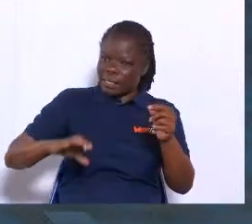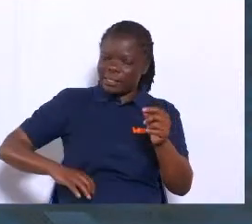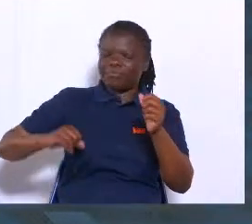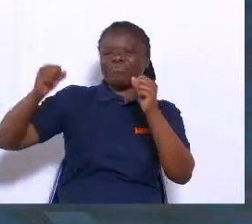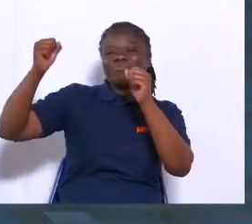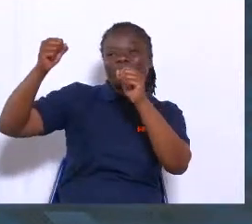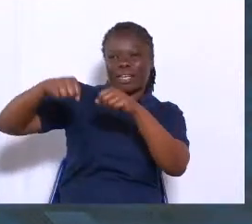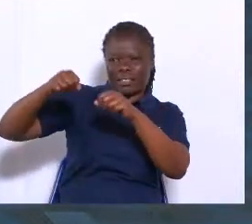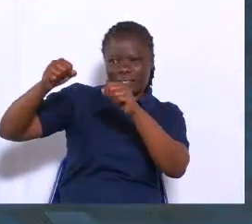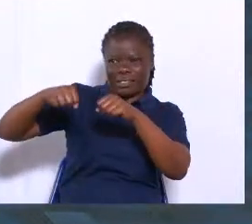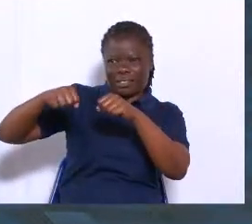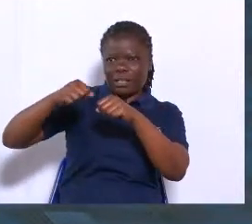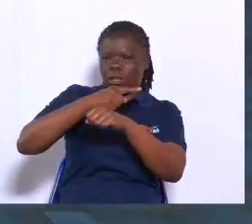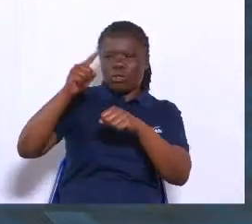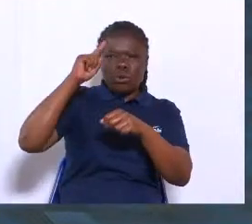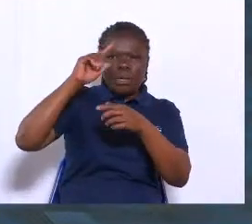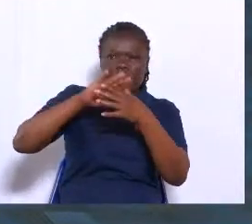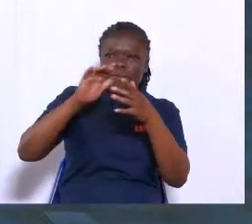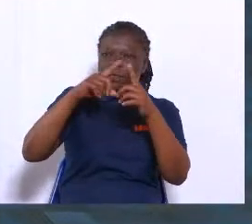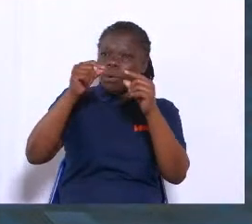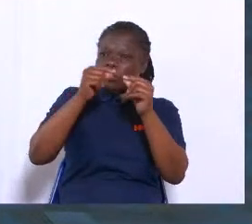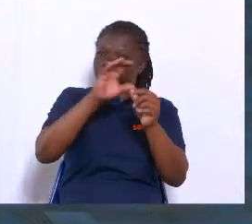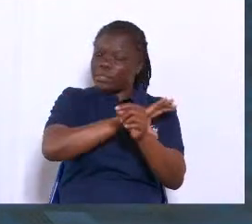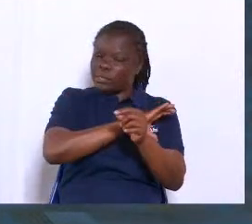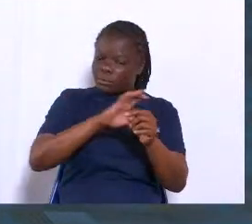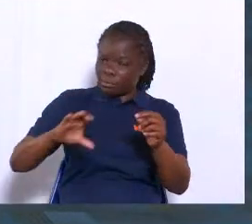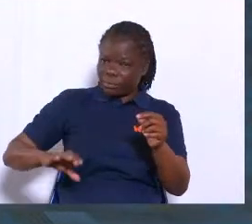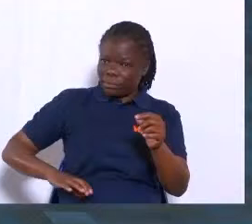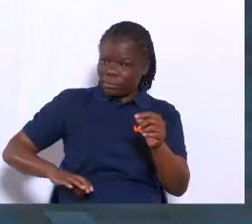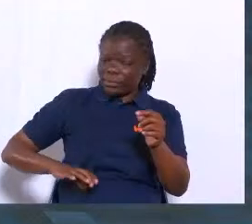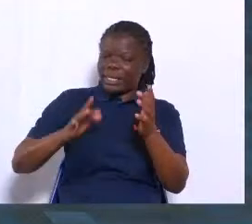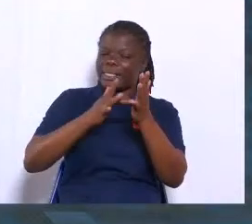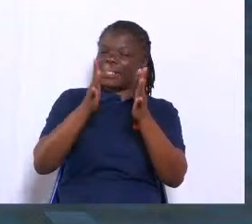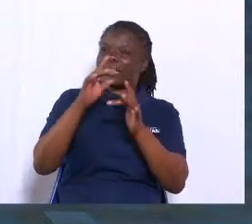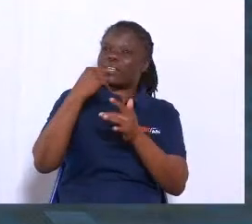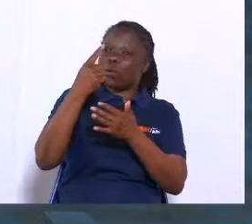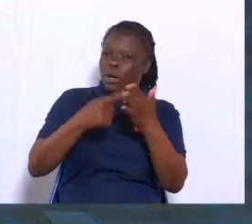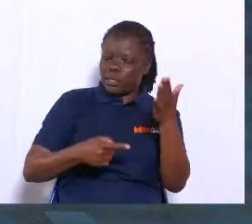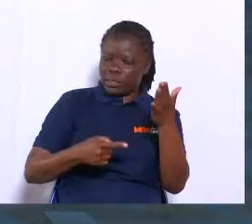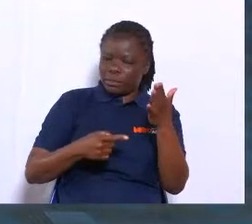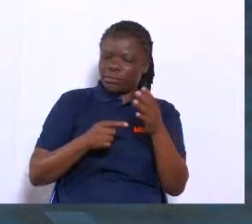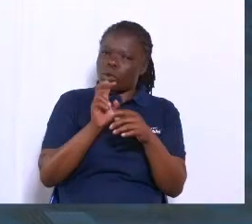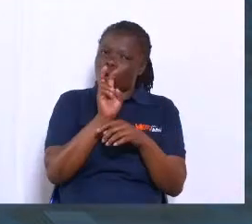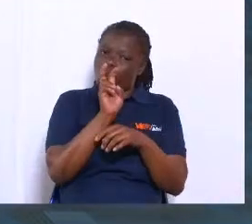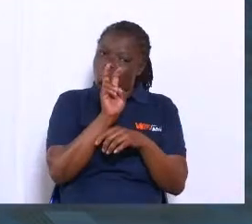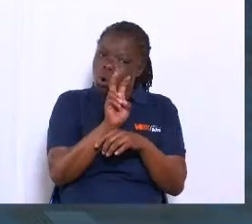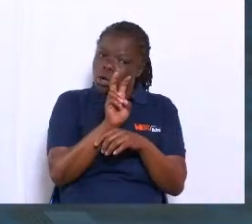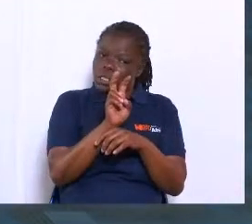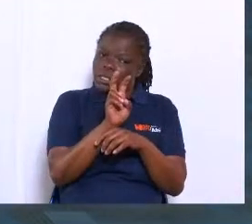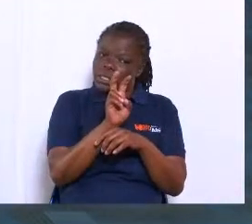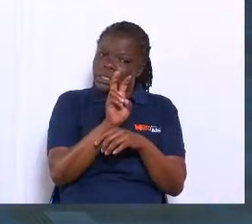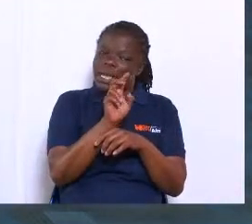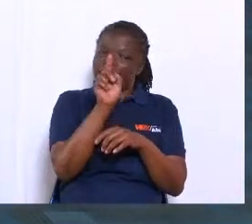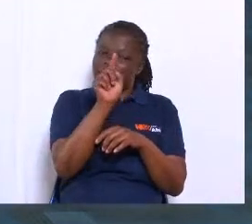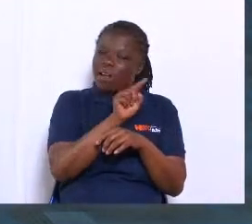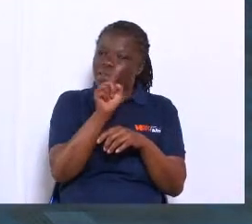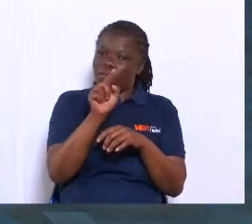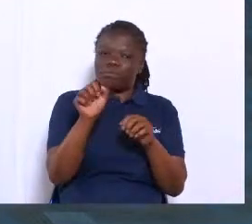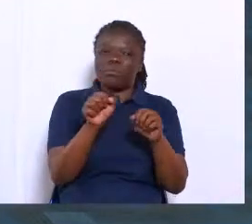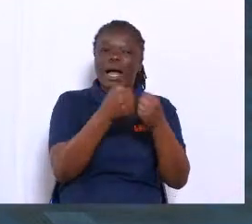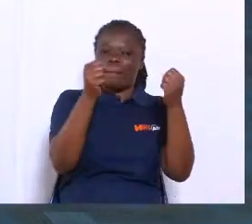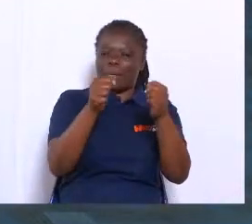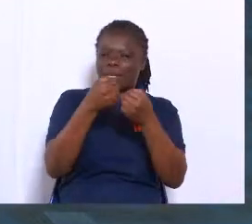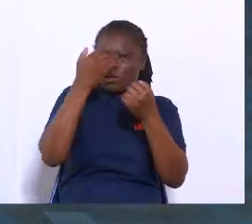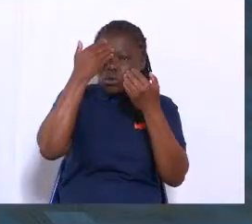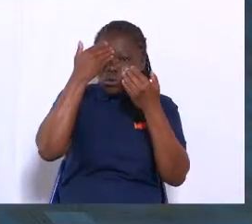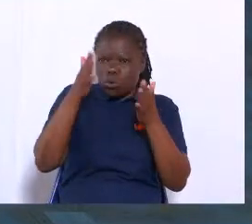sure. Do you believe the words of Jesus? Yes. What does Jesus say? Watch therefore, why? You don't know what